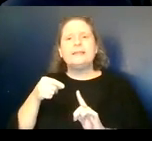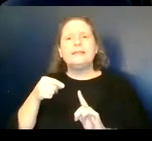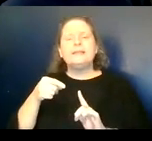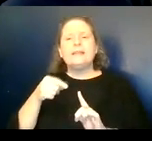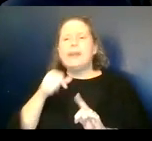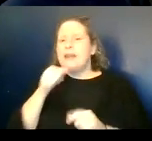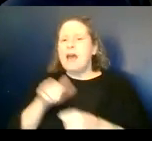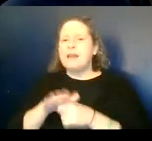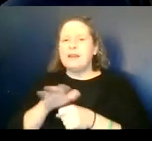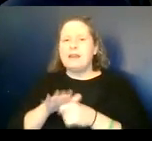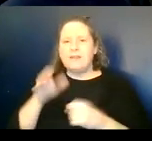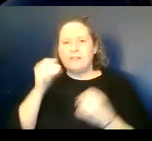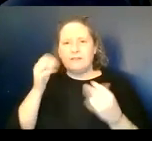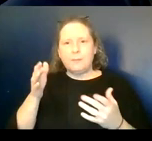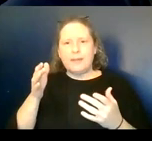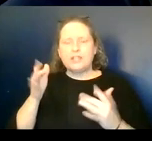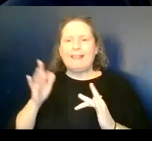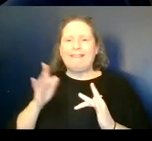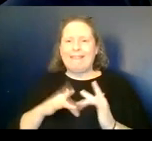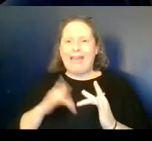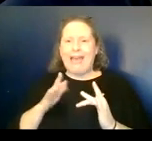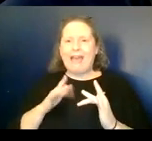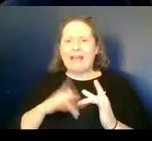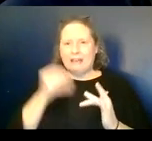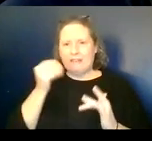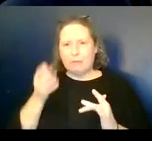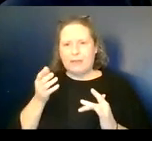mentioned the myths surrounding what